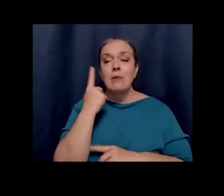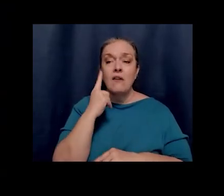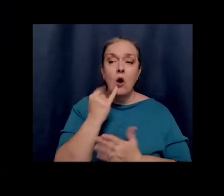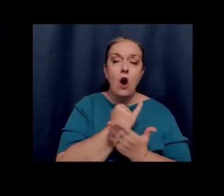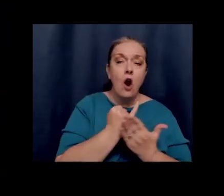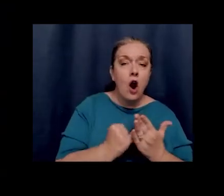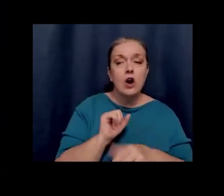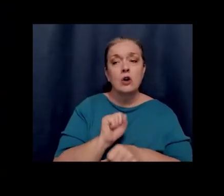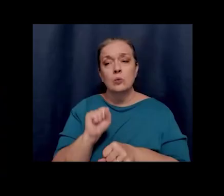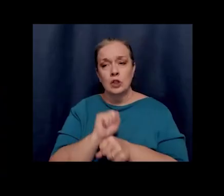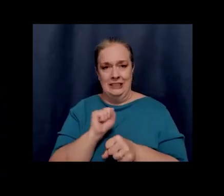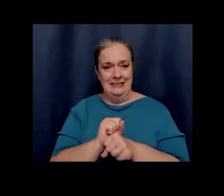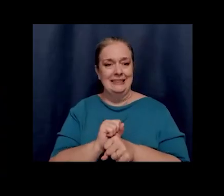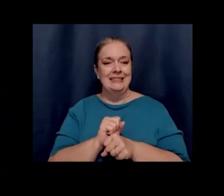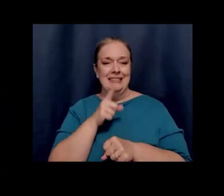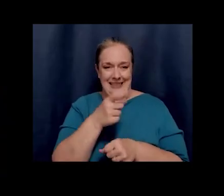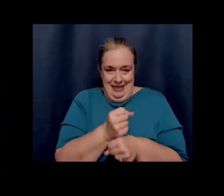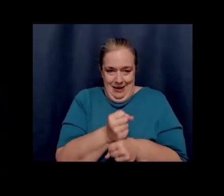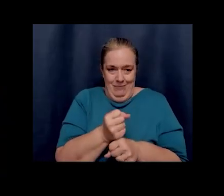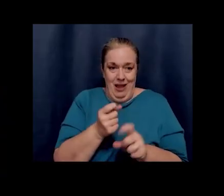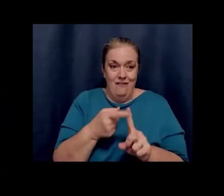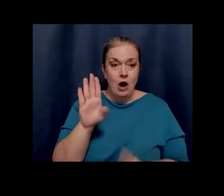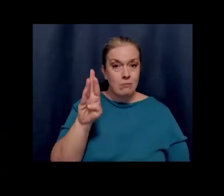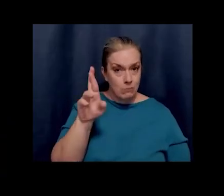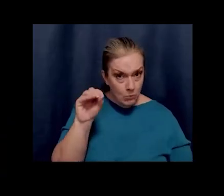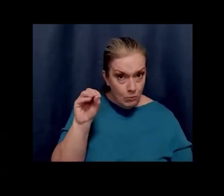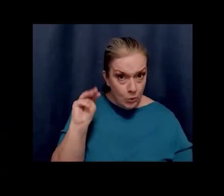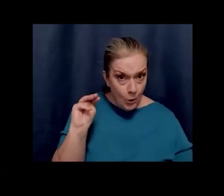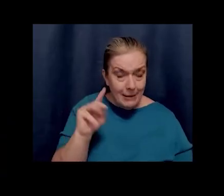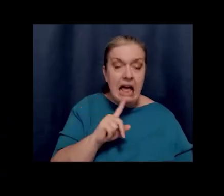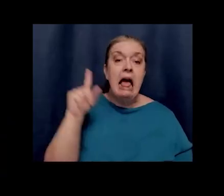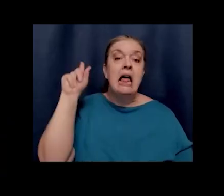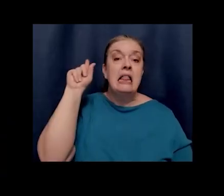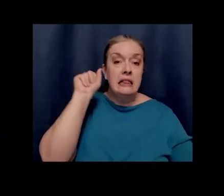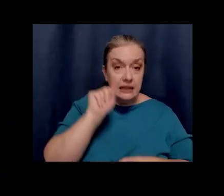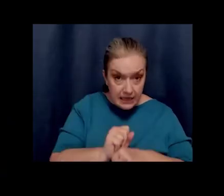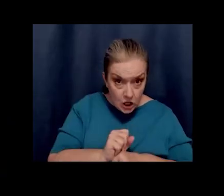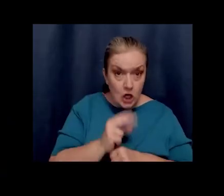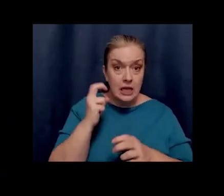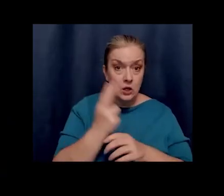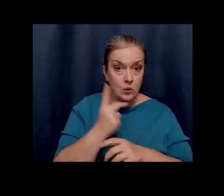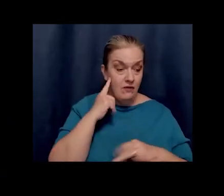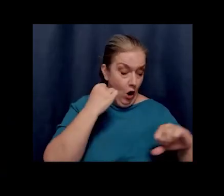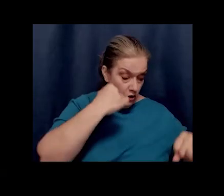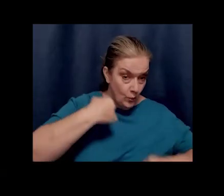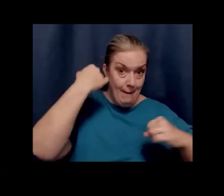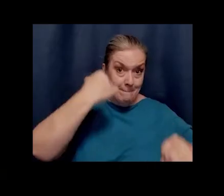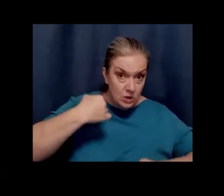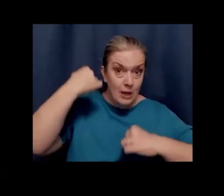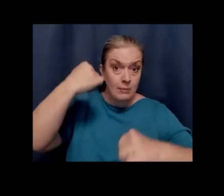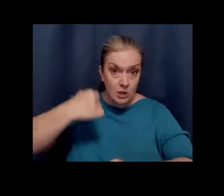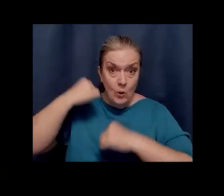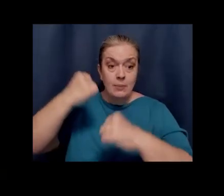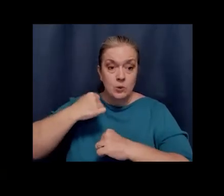Here are the works he made from brooms that he literally used to sweep up the refuse in his house,